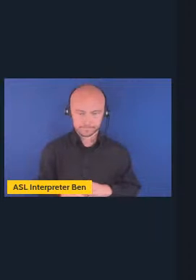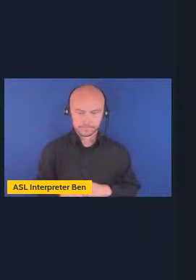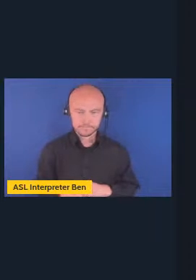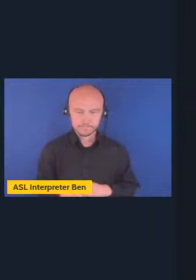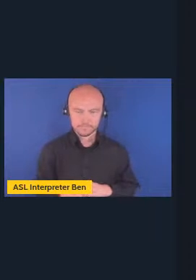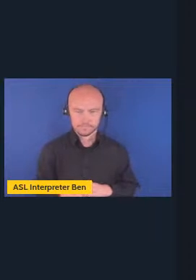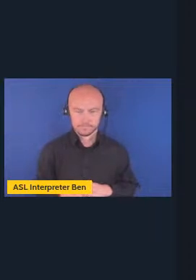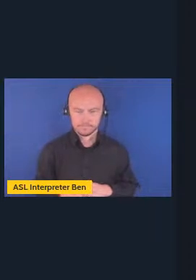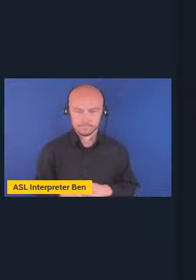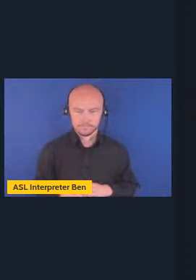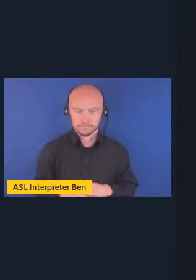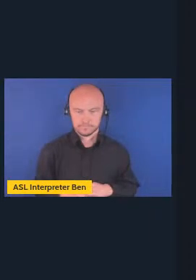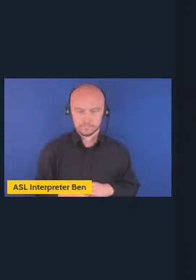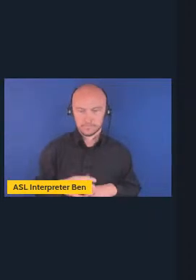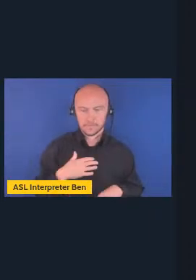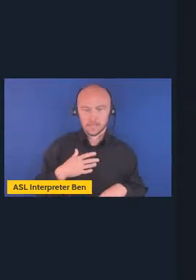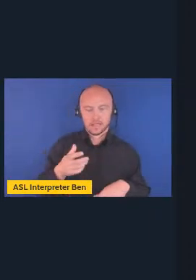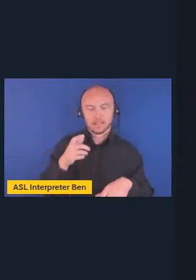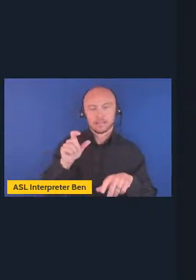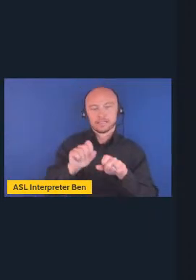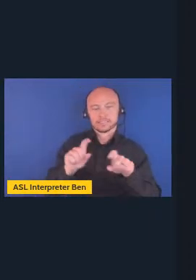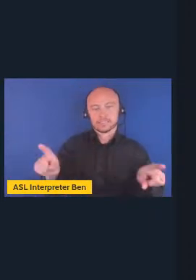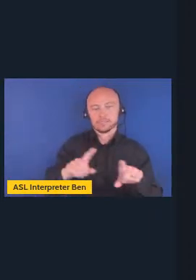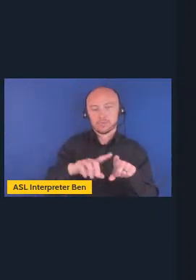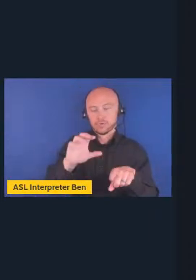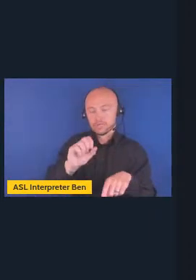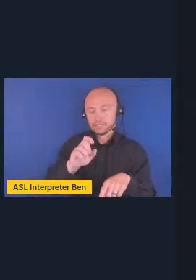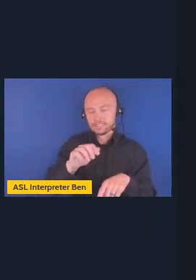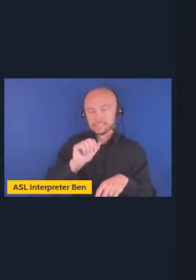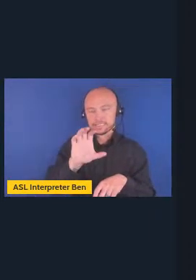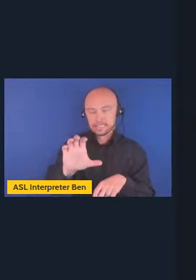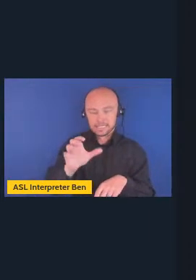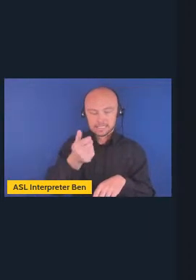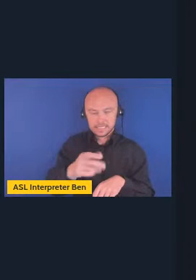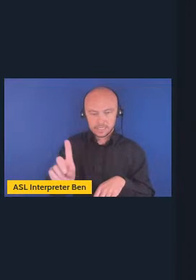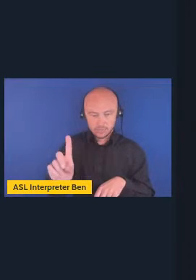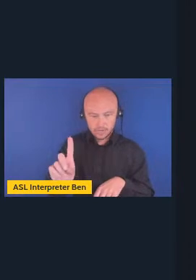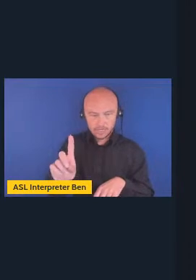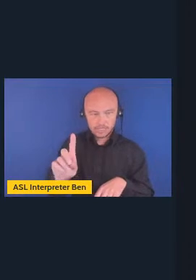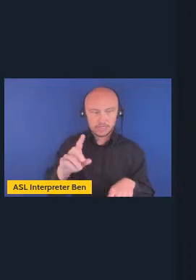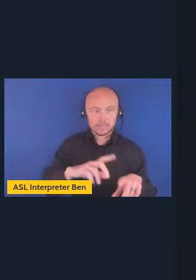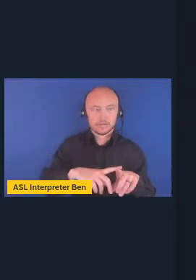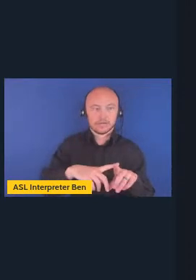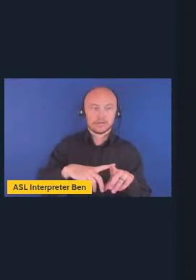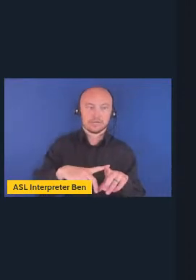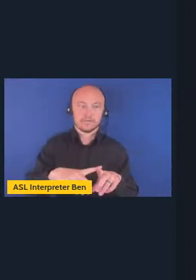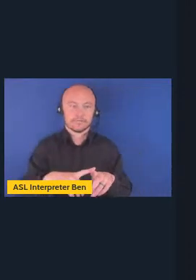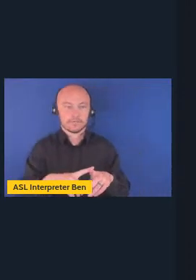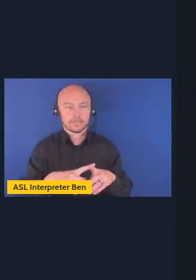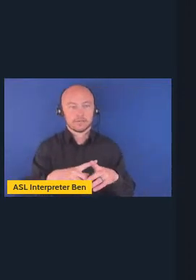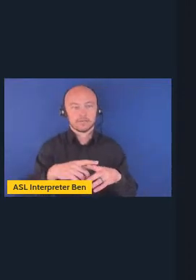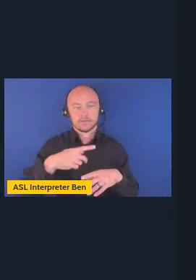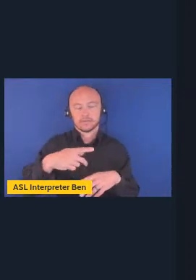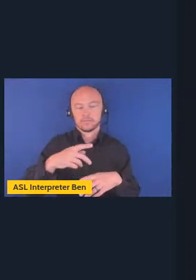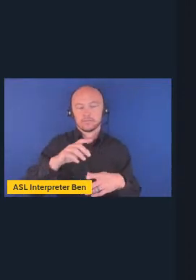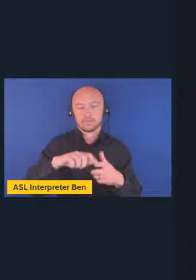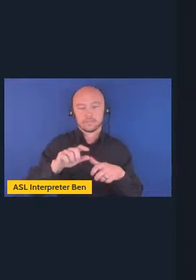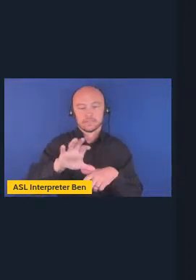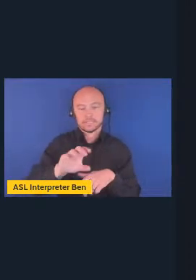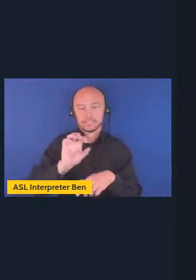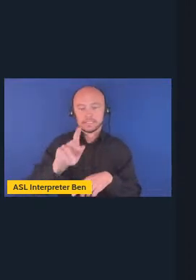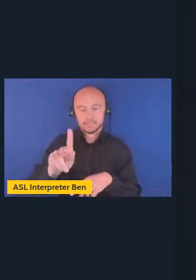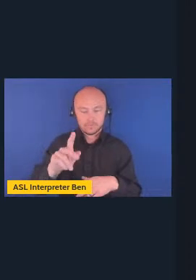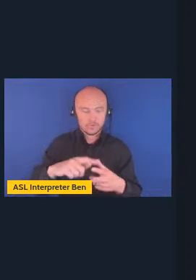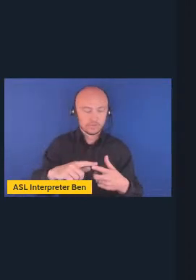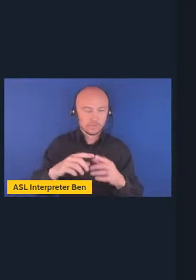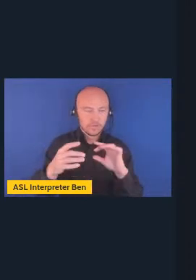Now, let us deploy ECS Anywhere pipeline stack using CDK deploy command.